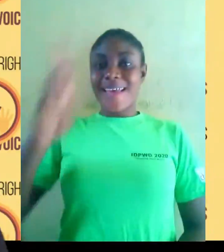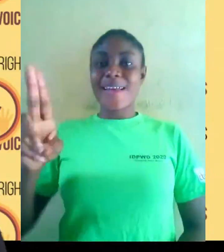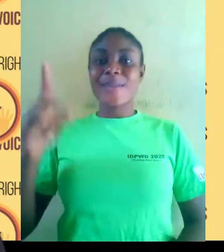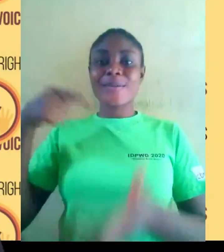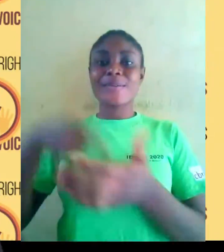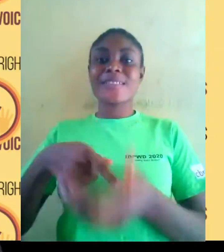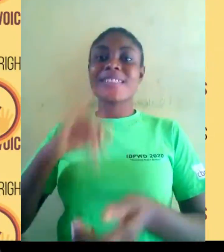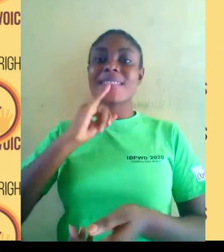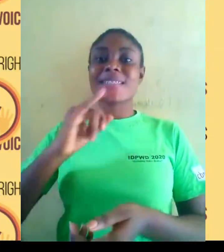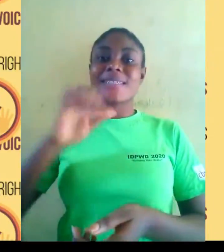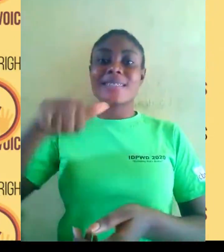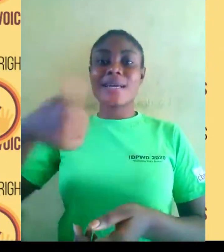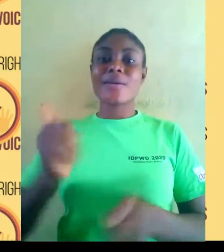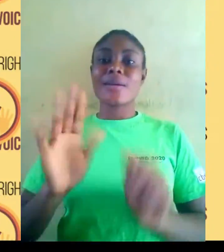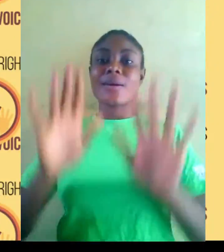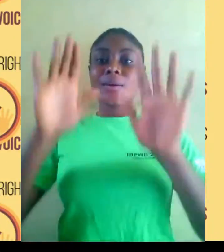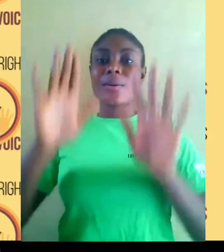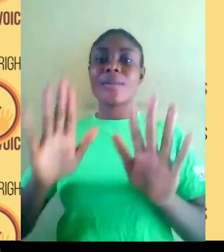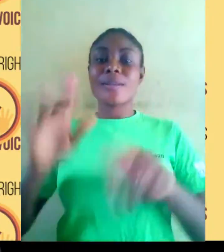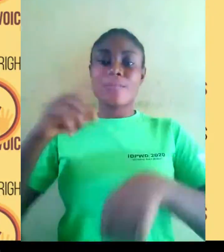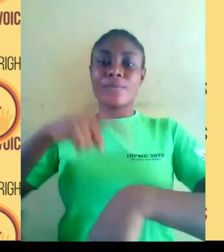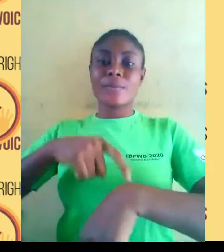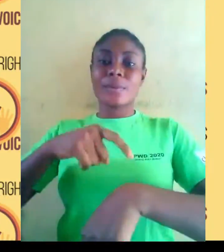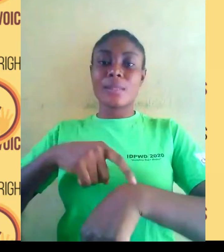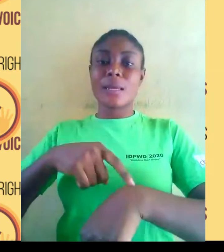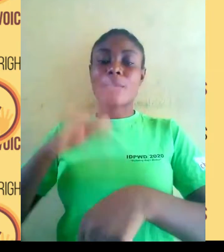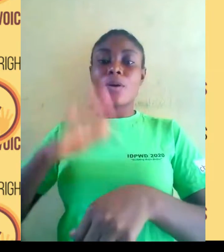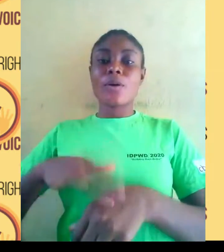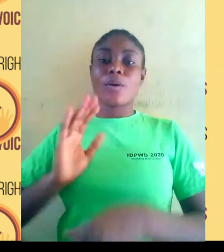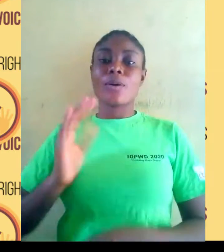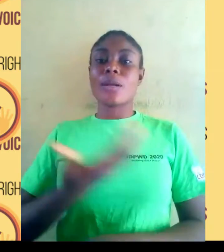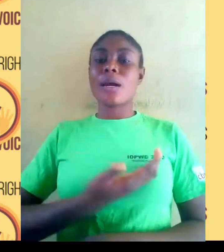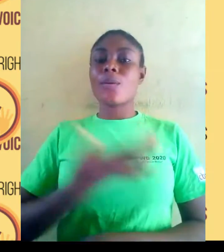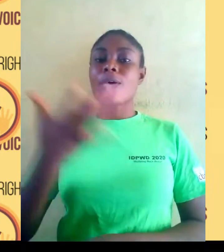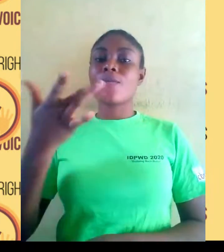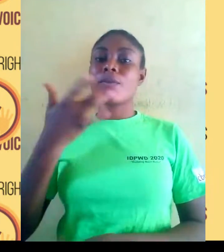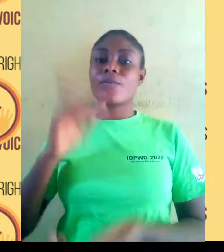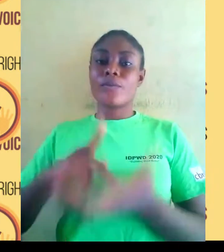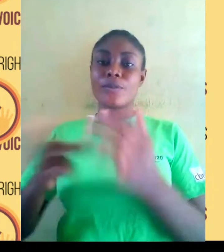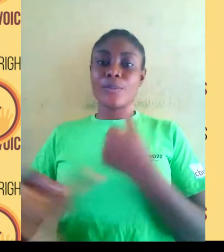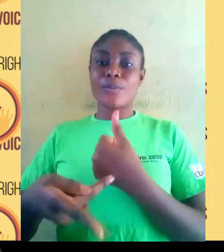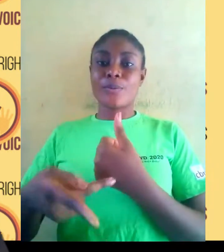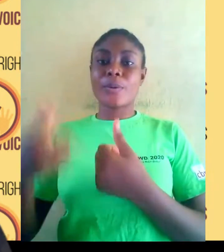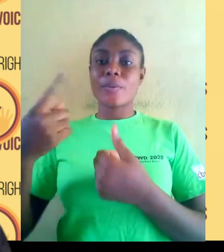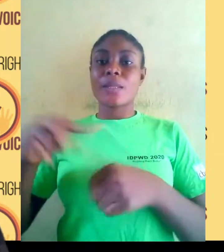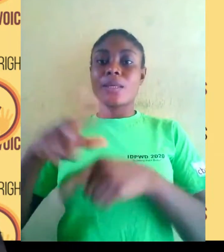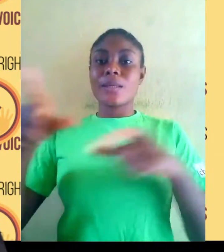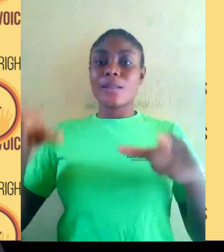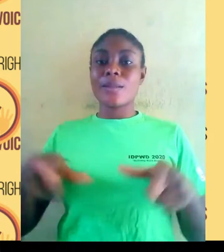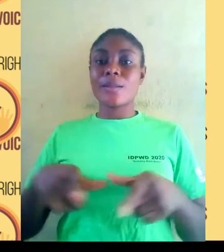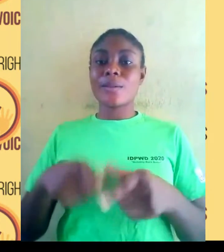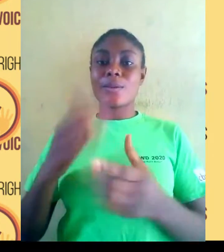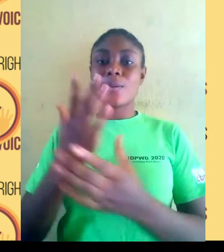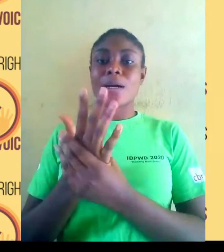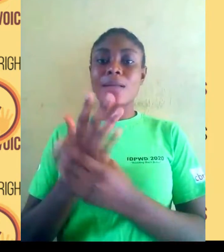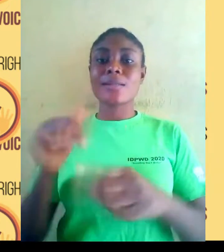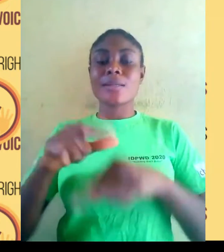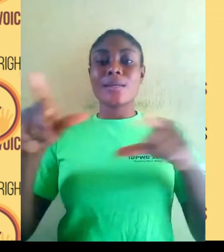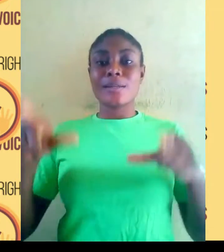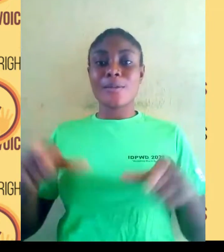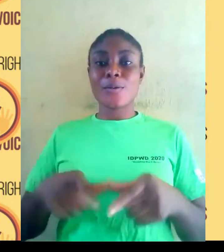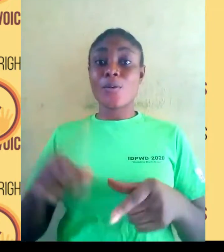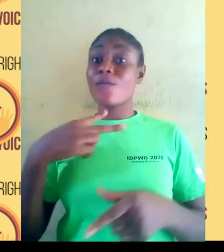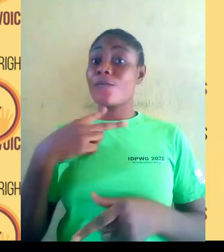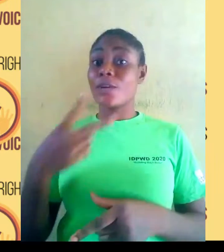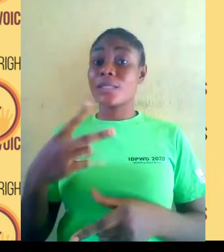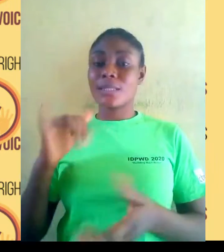Hello, this is another wonderful moment on our favorite program, the Indigenous Hands, the